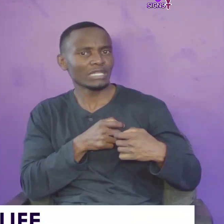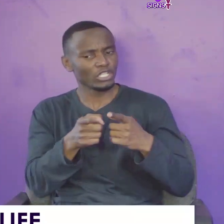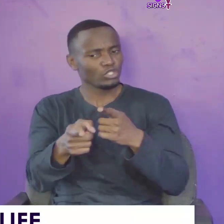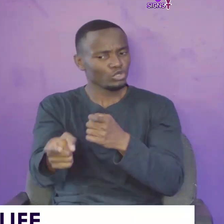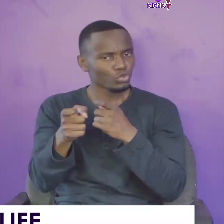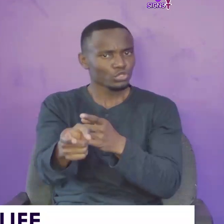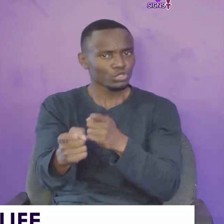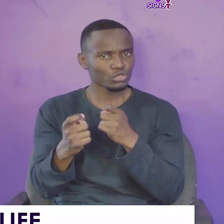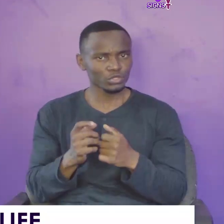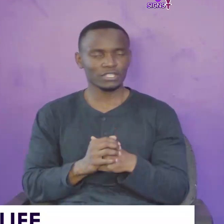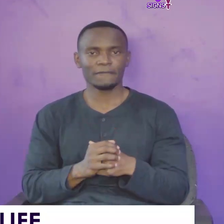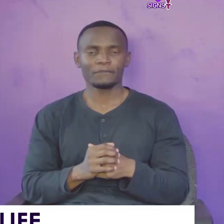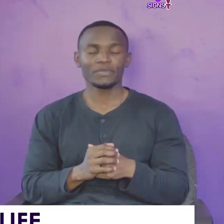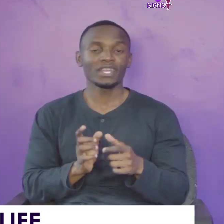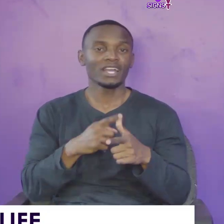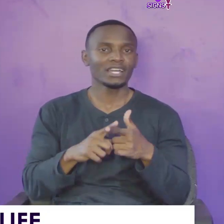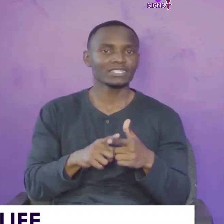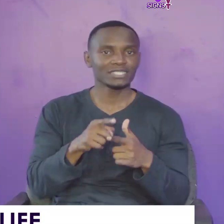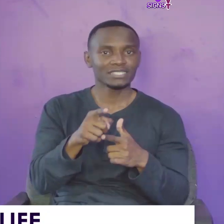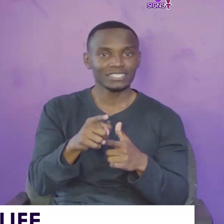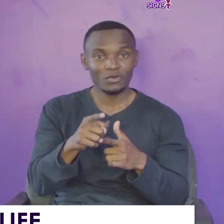lady, reaches for her camera and